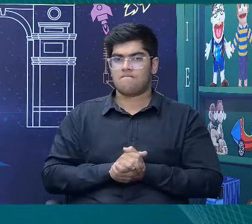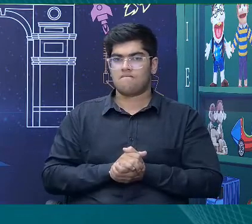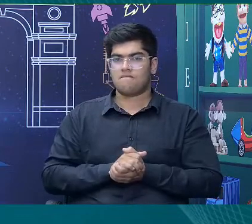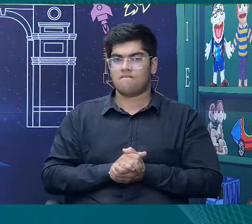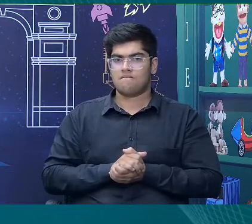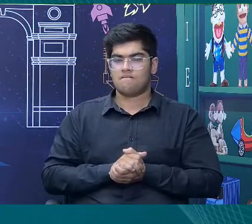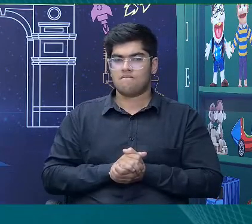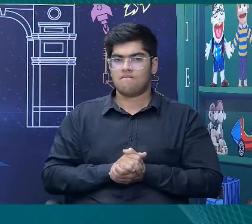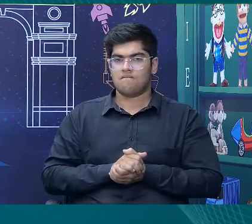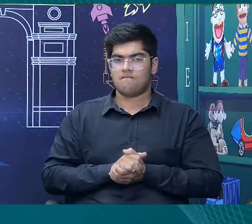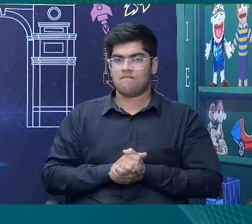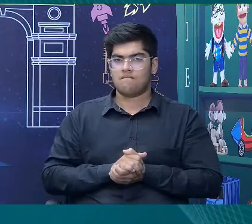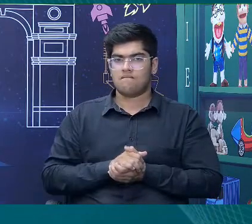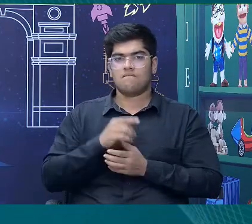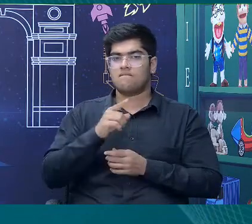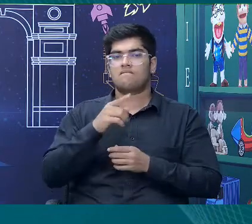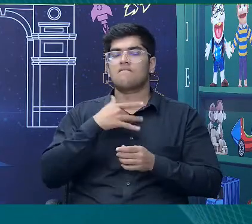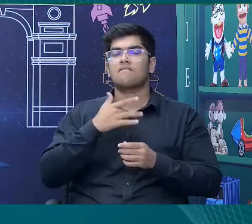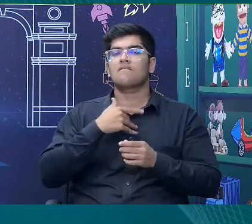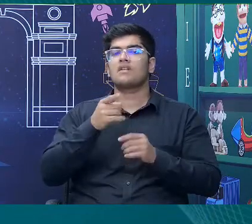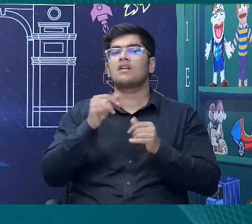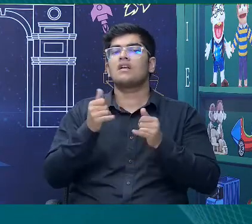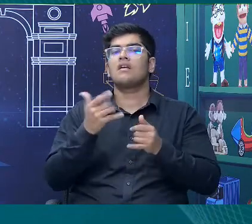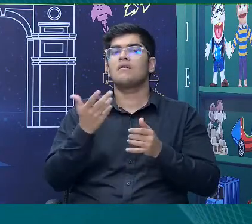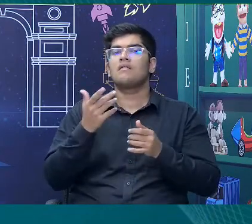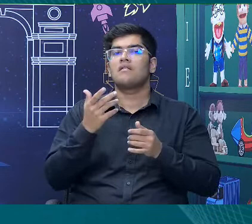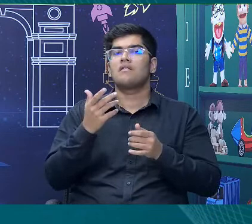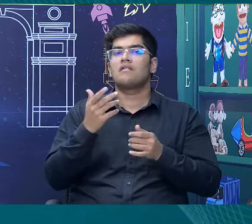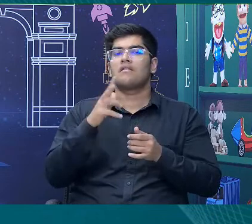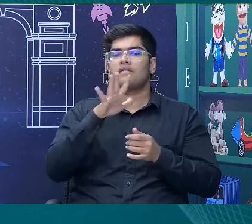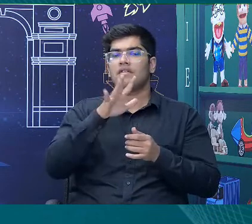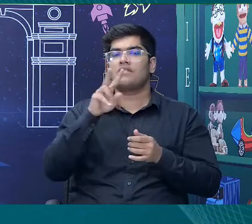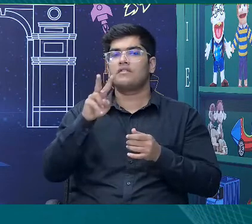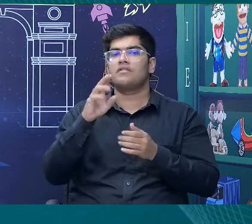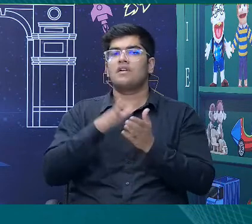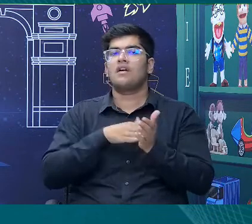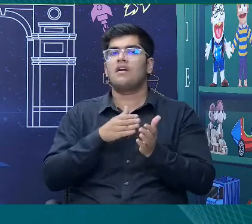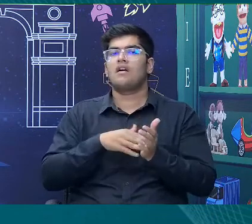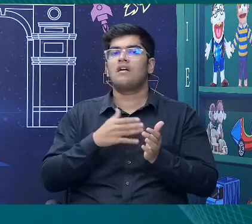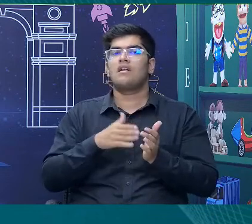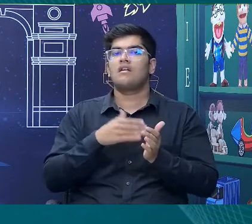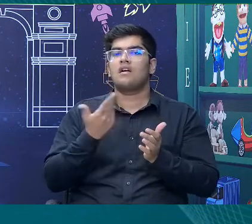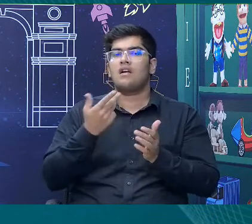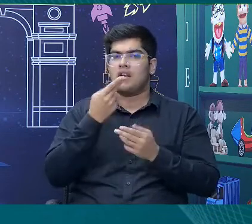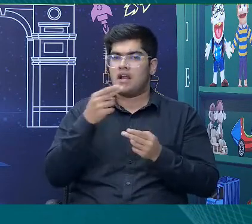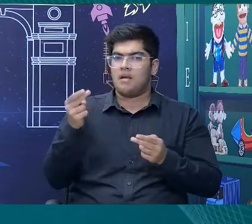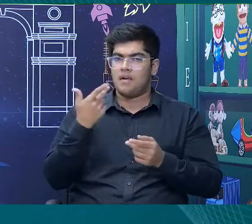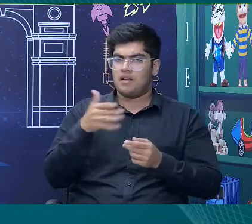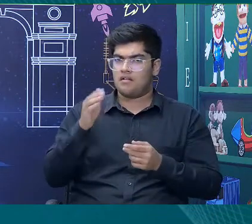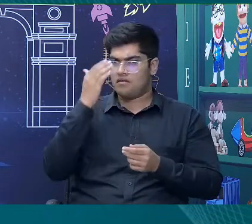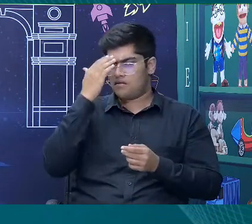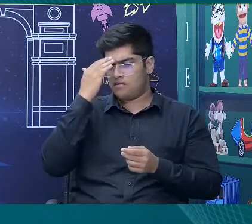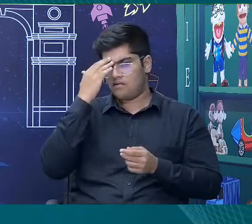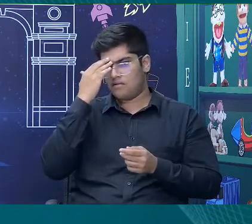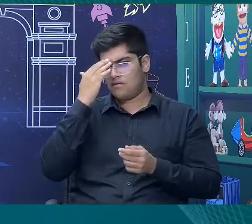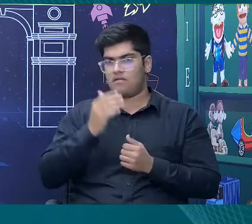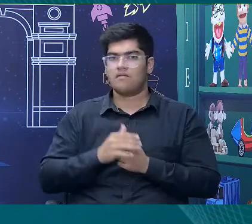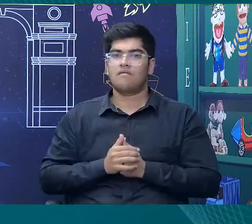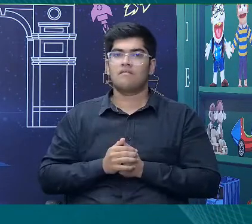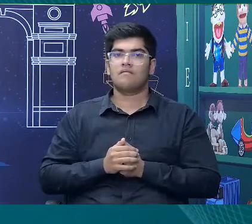A flesh card or something like that? No, a card game, like a proper 52 cards. Okay. So any card game. Can you think of any card